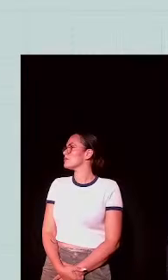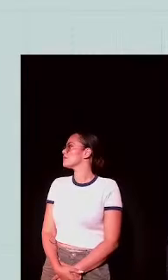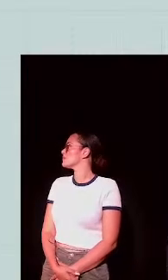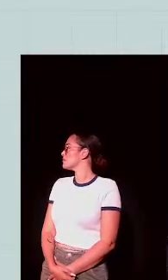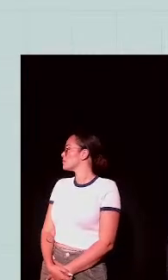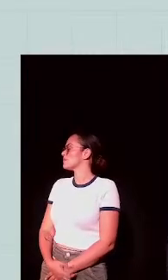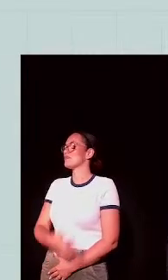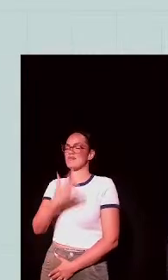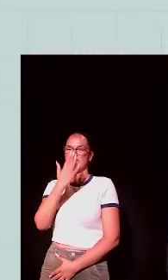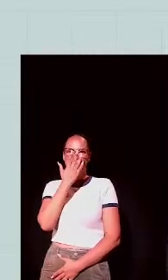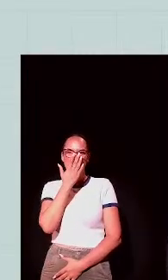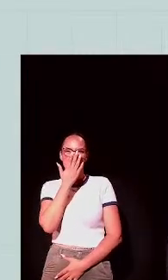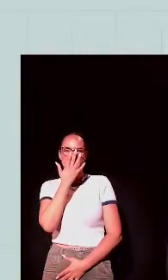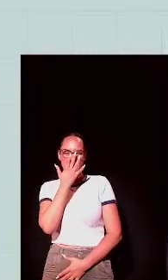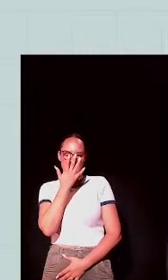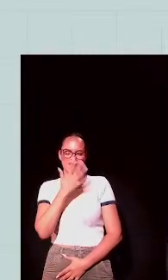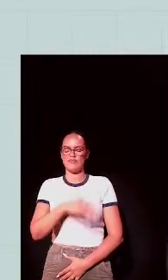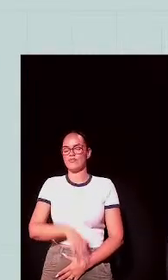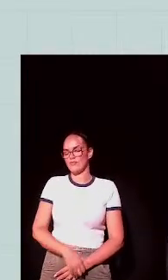Aging.